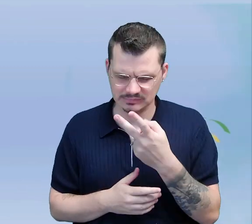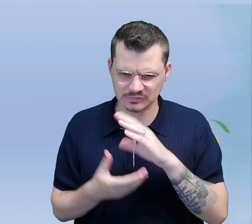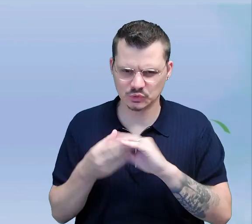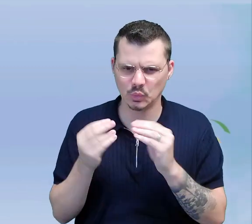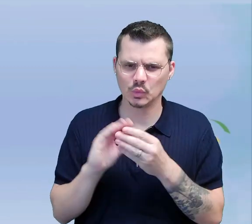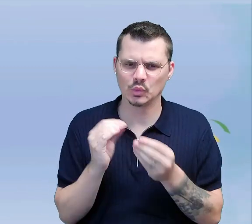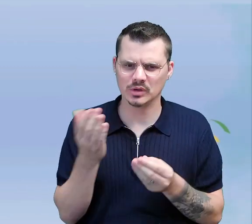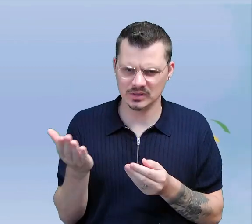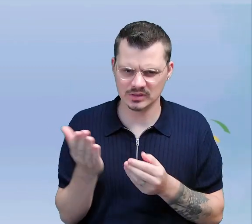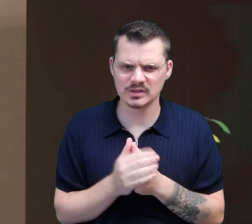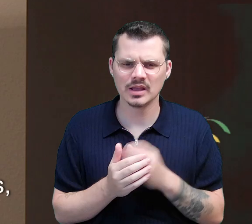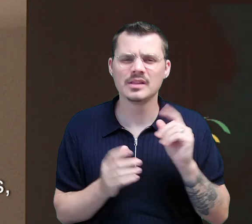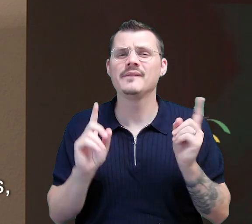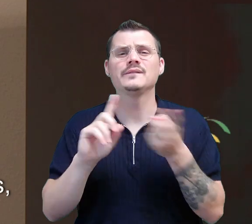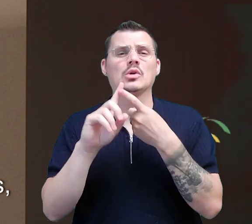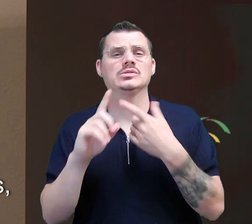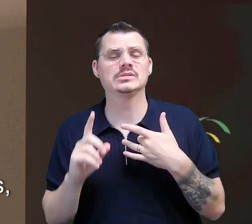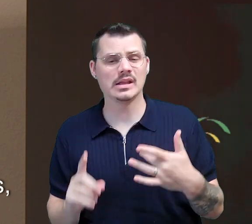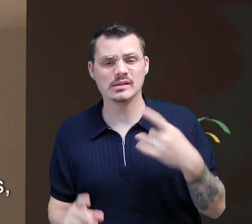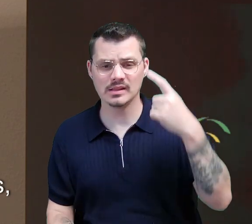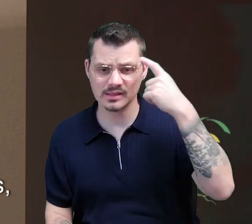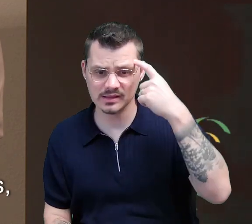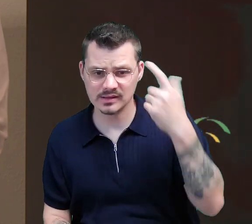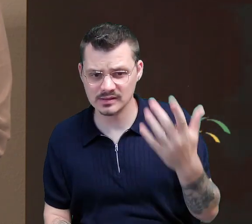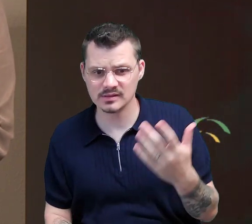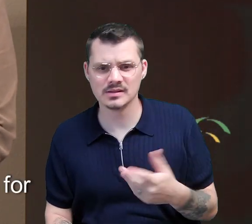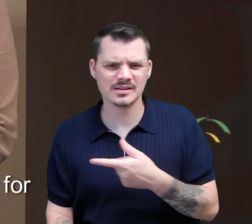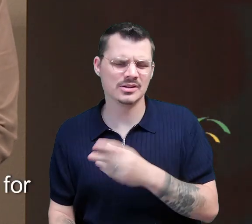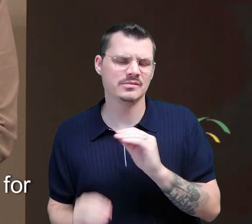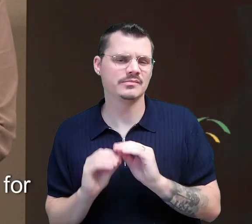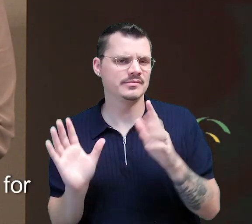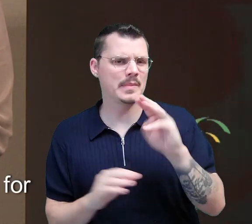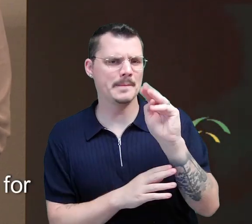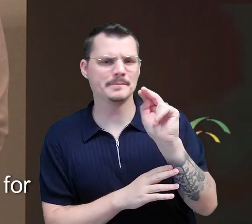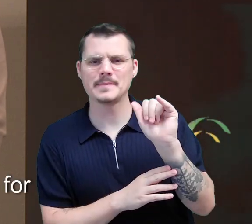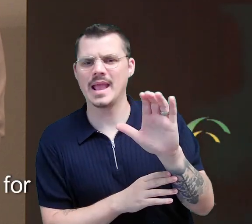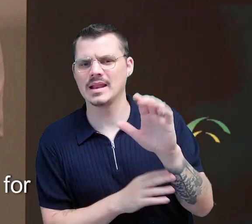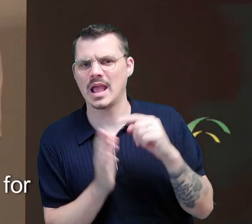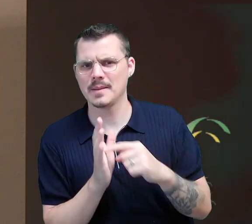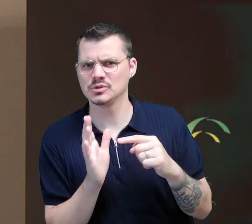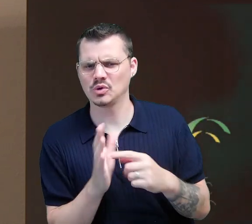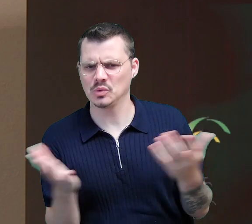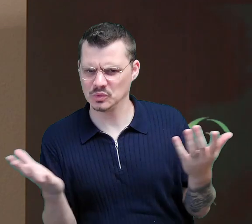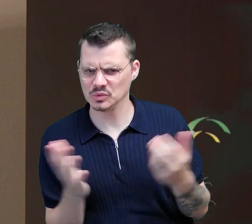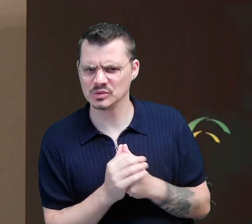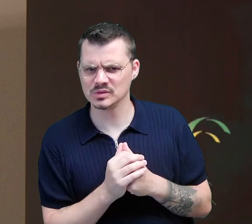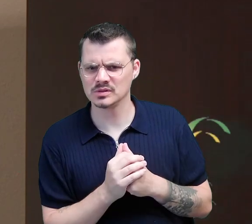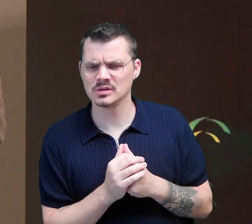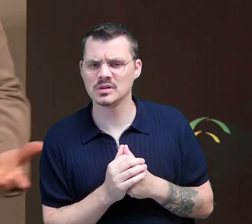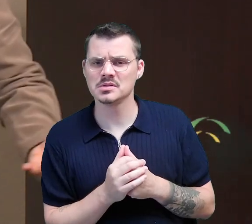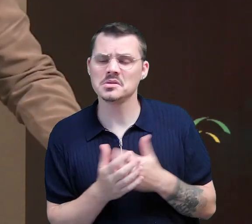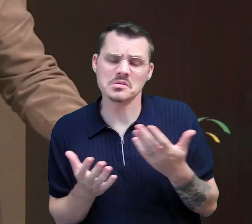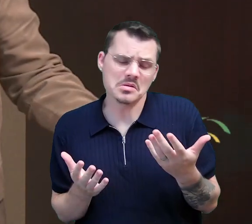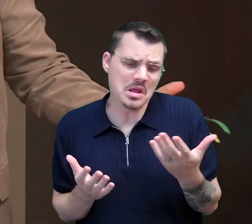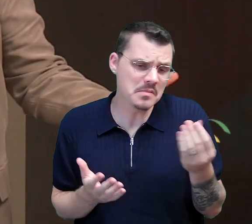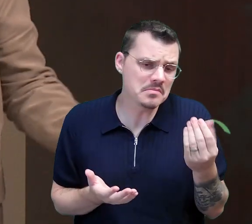a story like this, and the very first thing you think is, well, this looks like a manic episode for all the world.